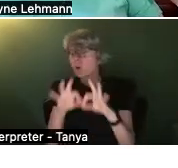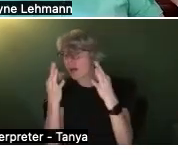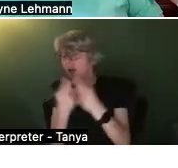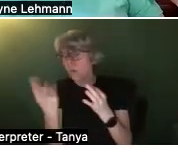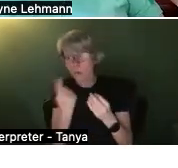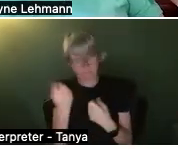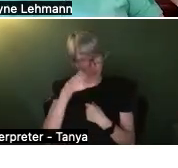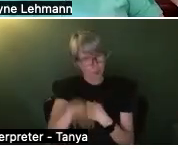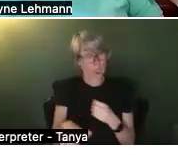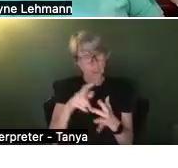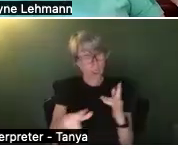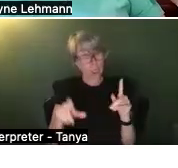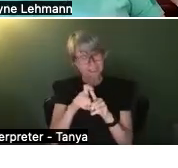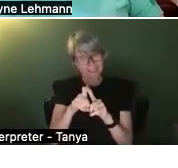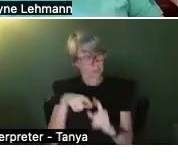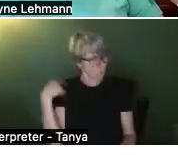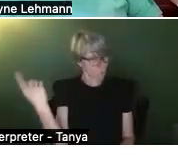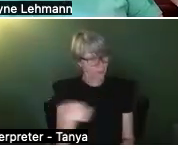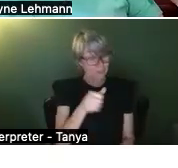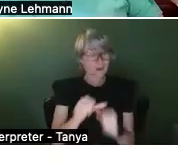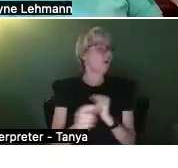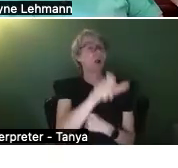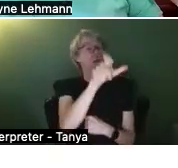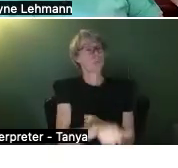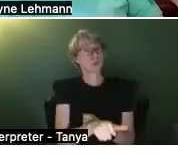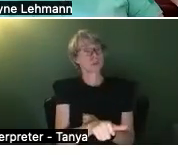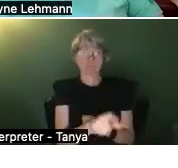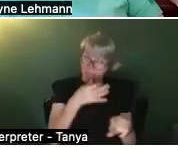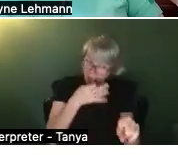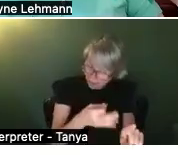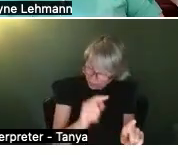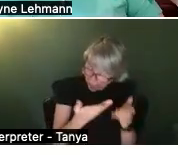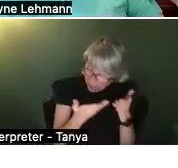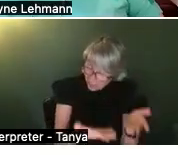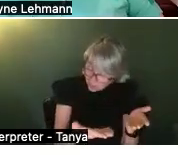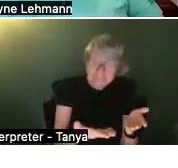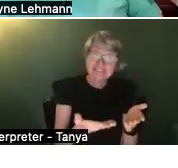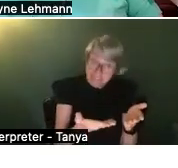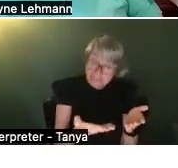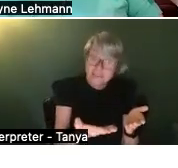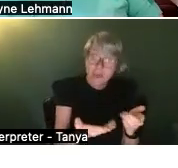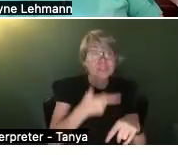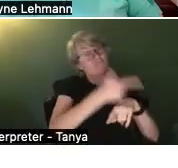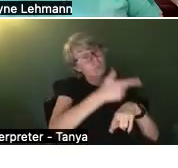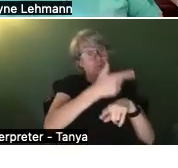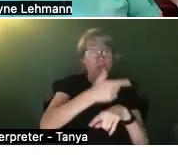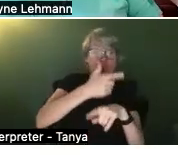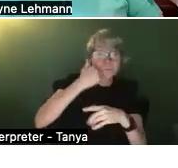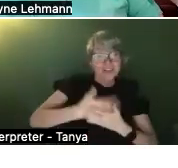organisations, that we start to get a video of someone with their approval of what they look like every day.